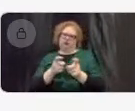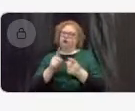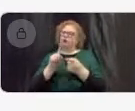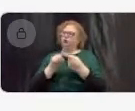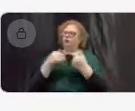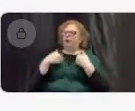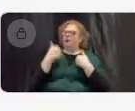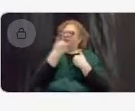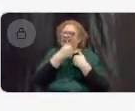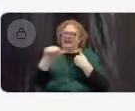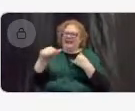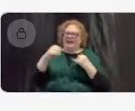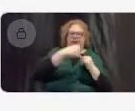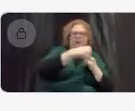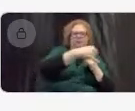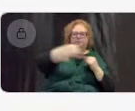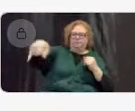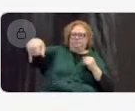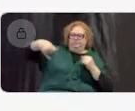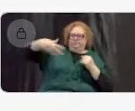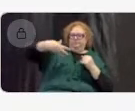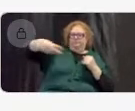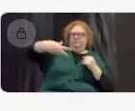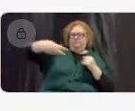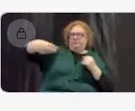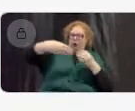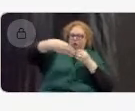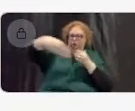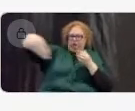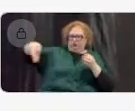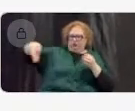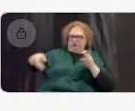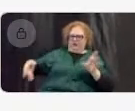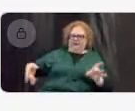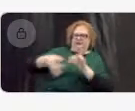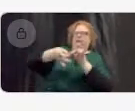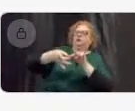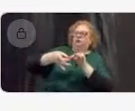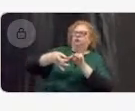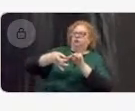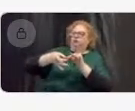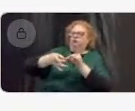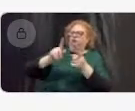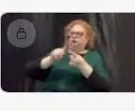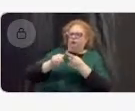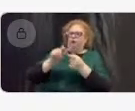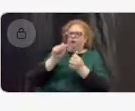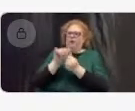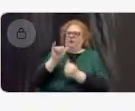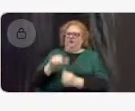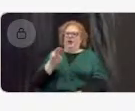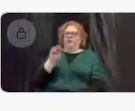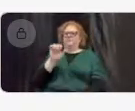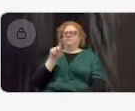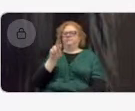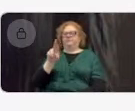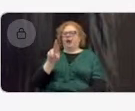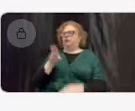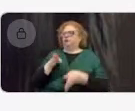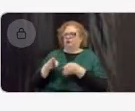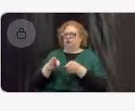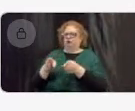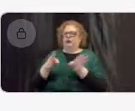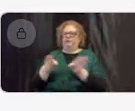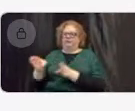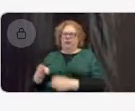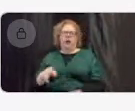connection with the master street plan. And I don't disagree with that, but the major point is, the question